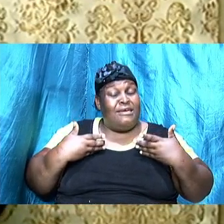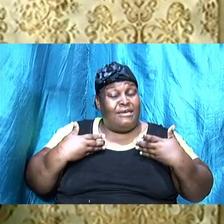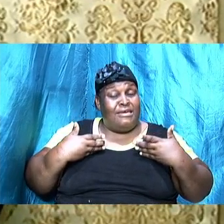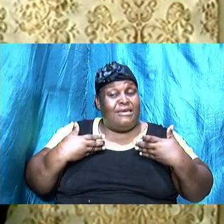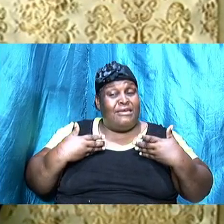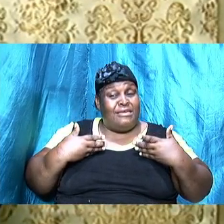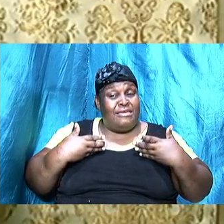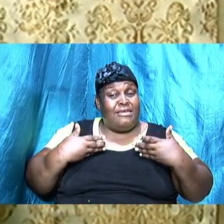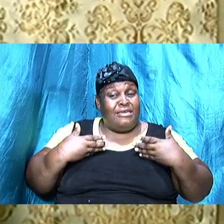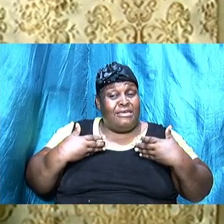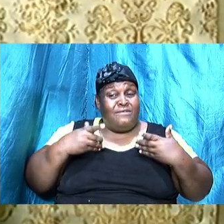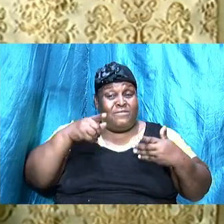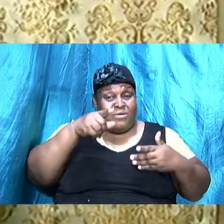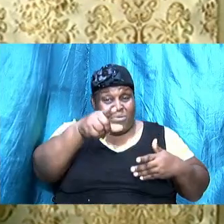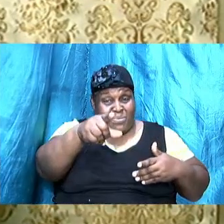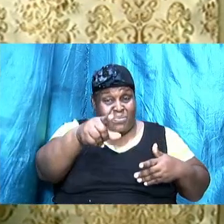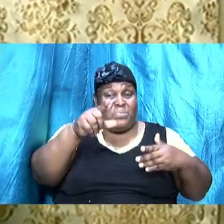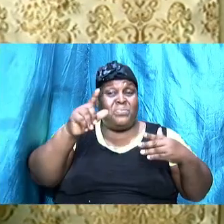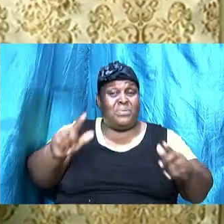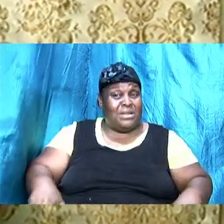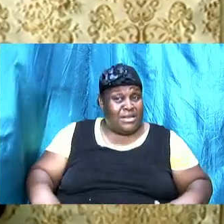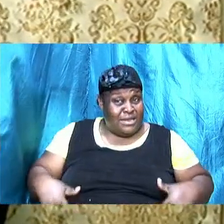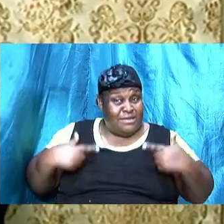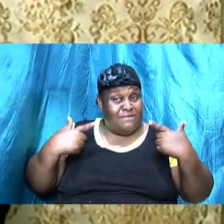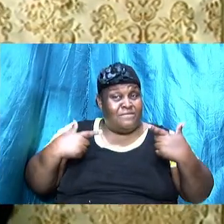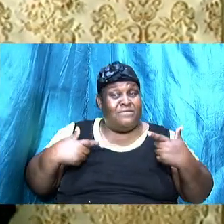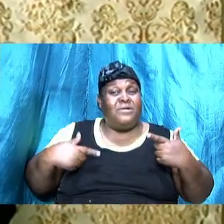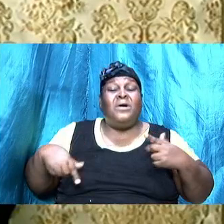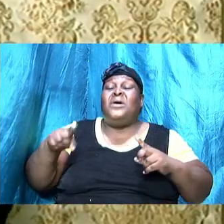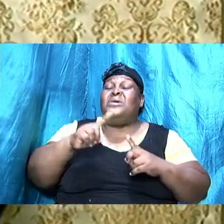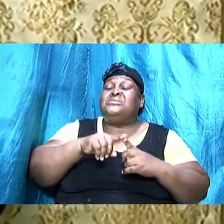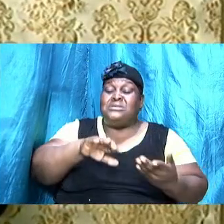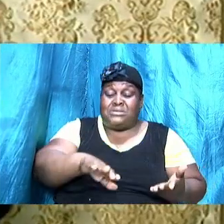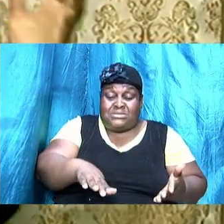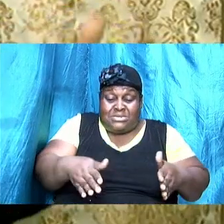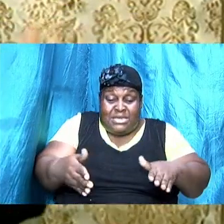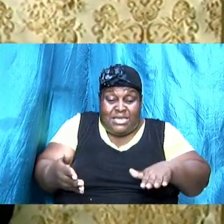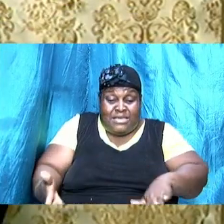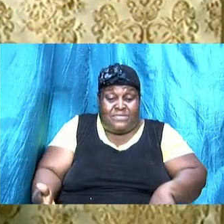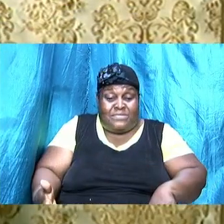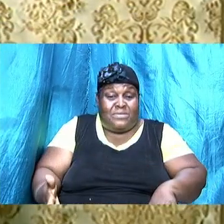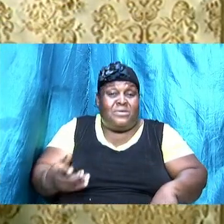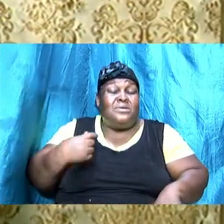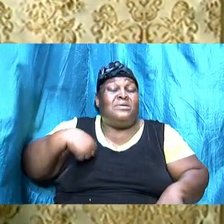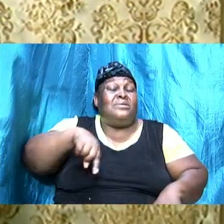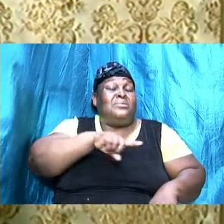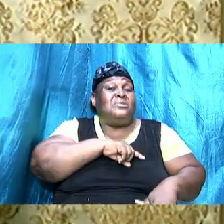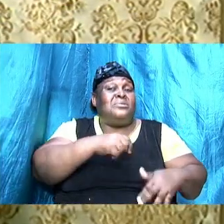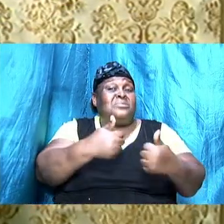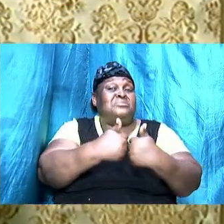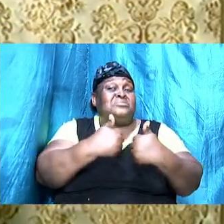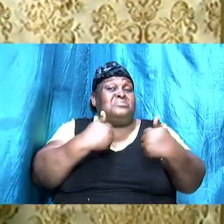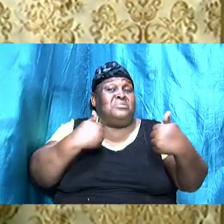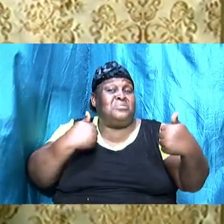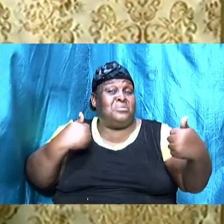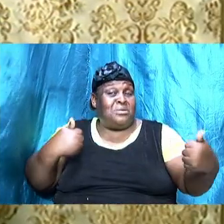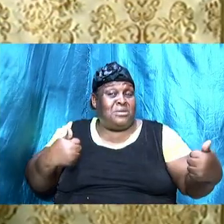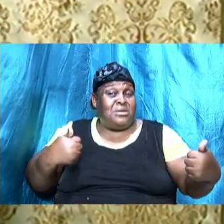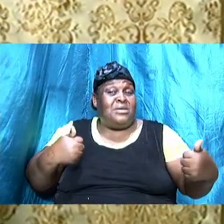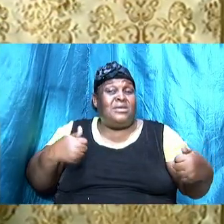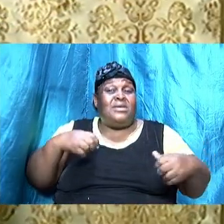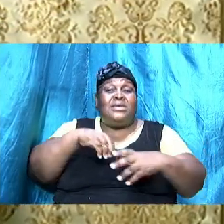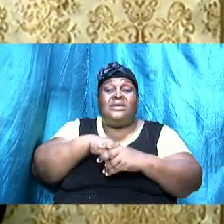the life that you and I live. Until death, we are going to be separated in relation